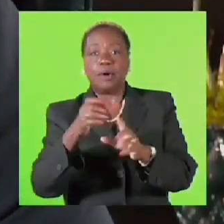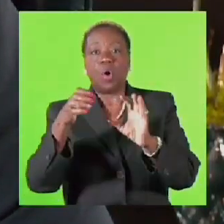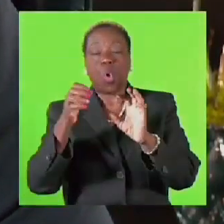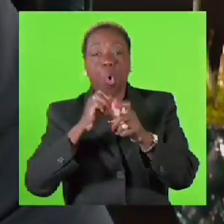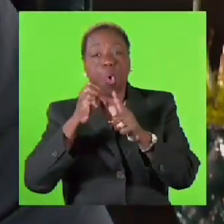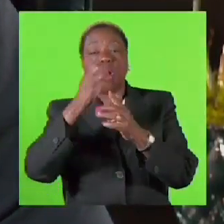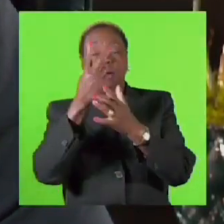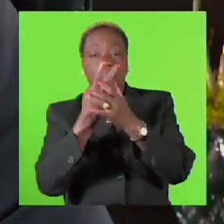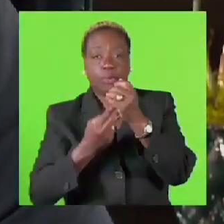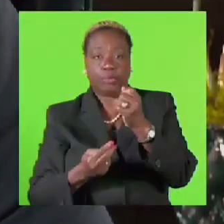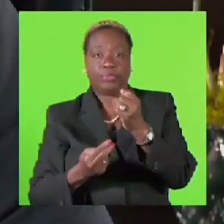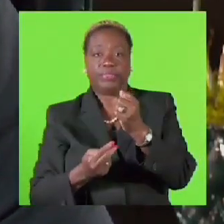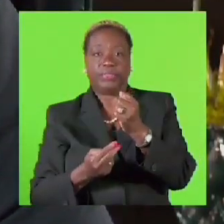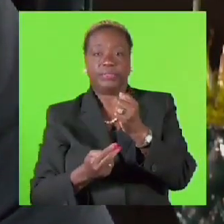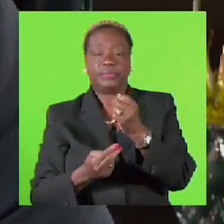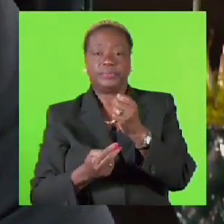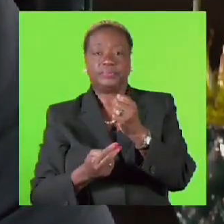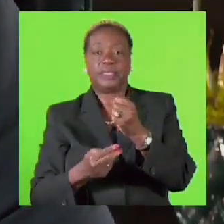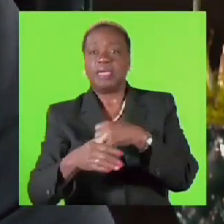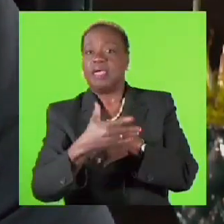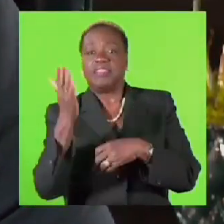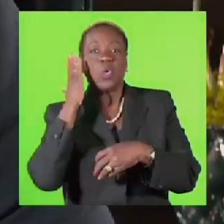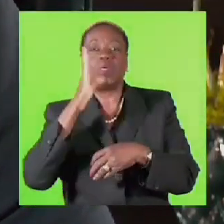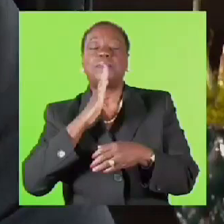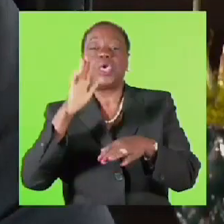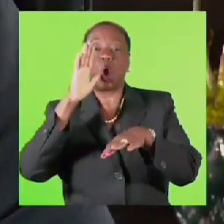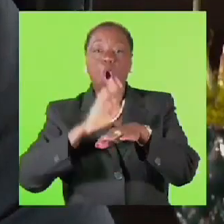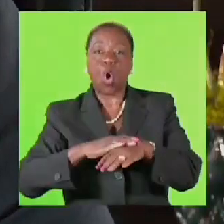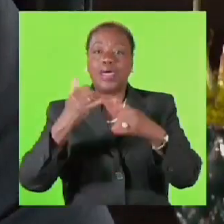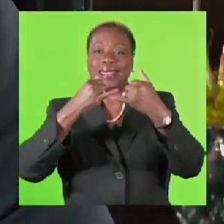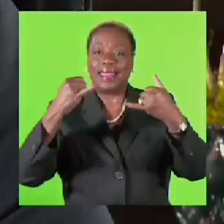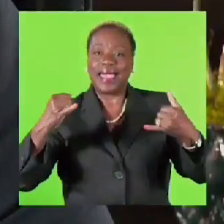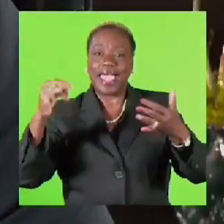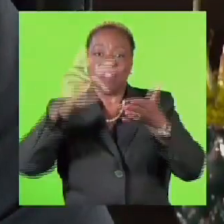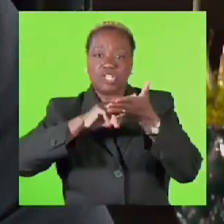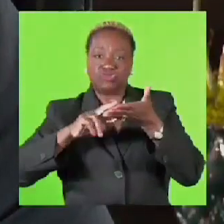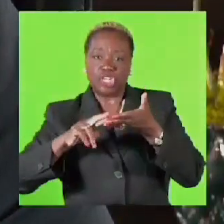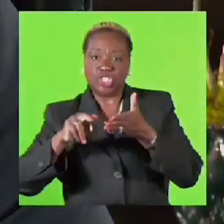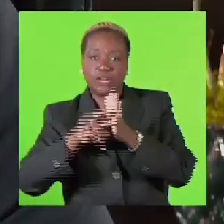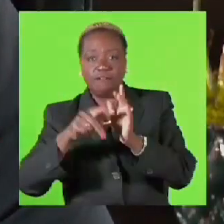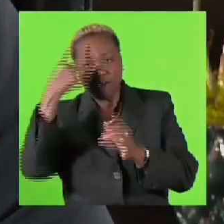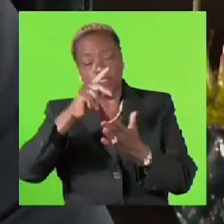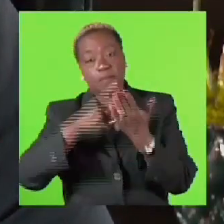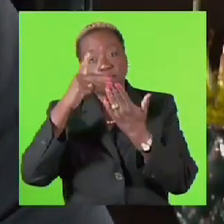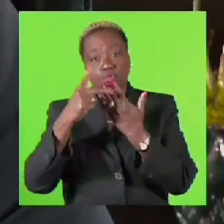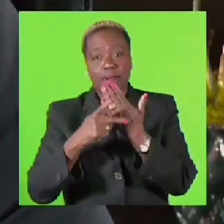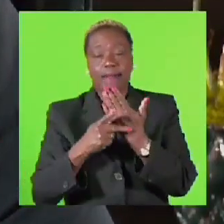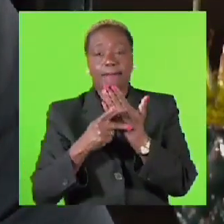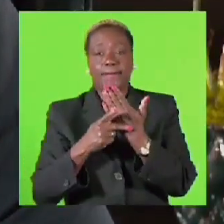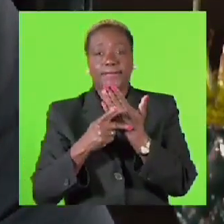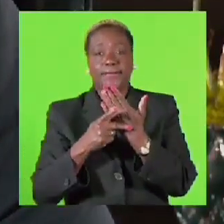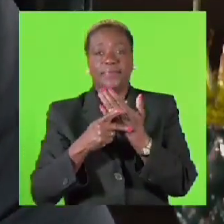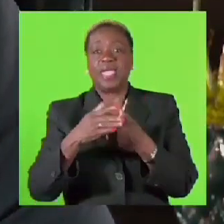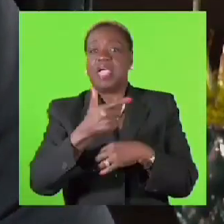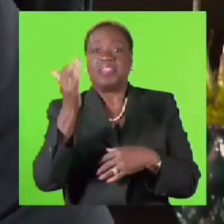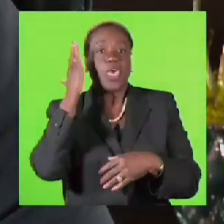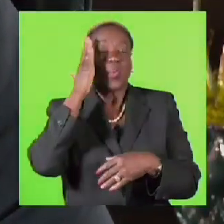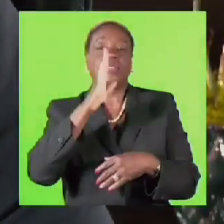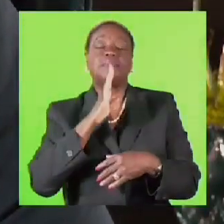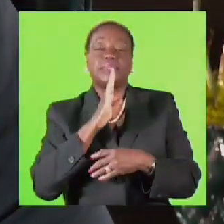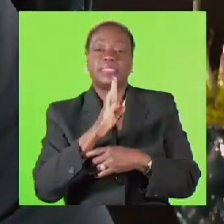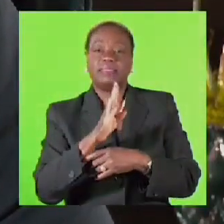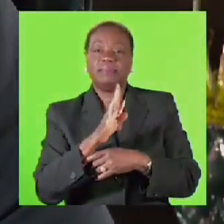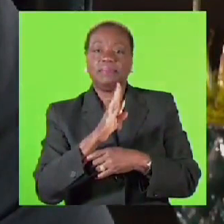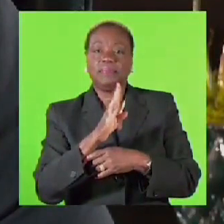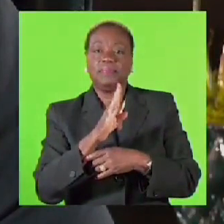combination of both. There will be online registration for the program. There will also